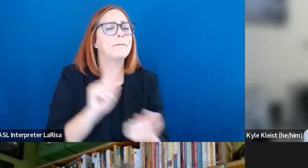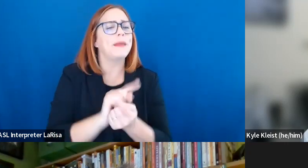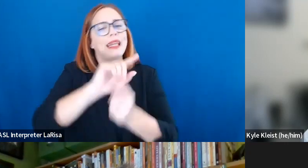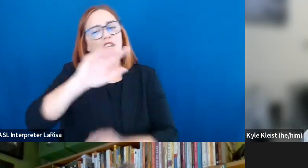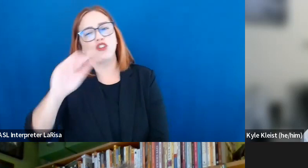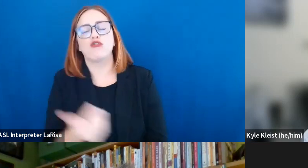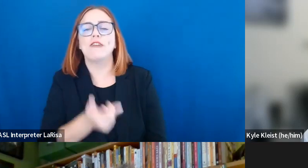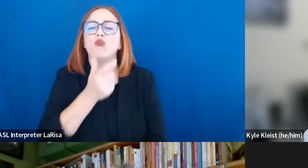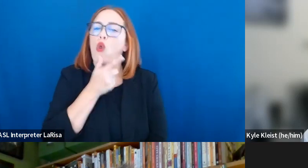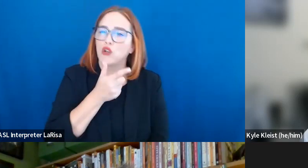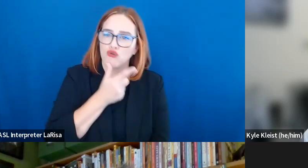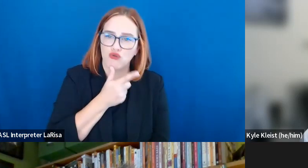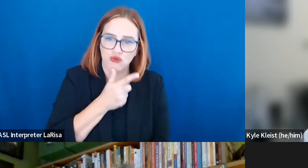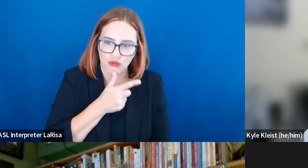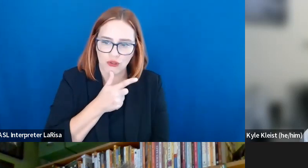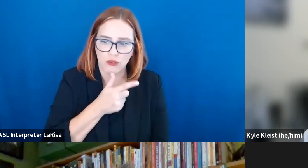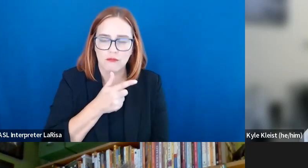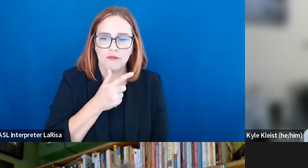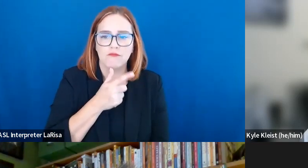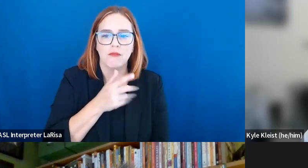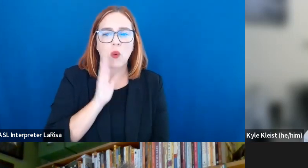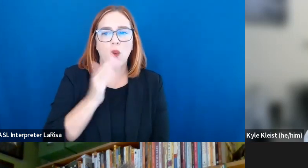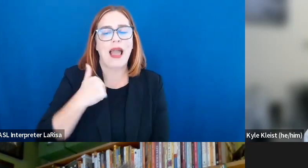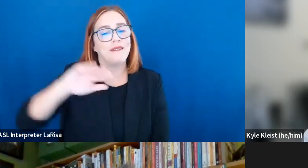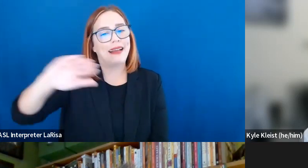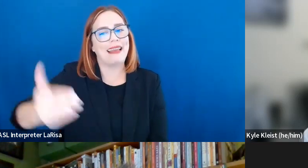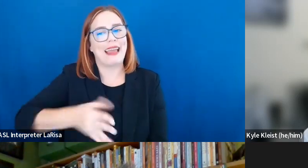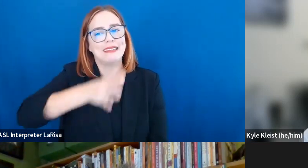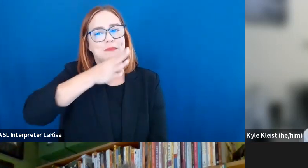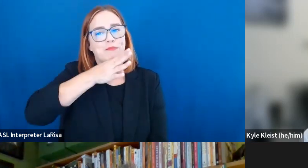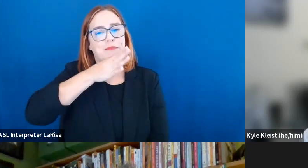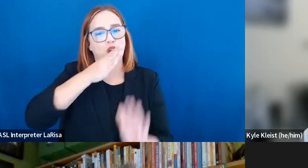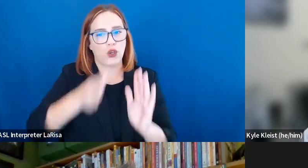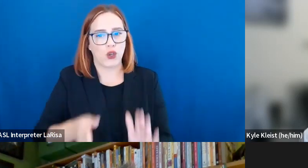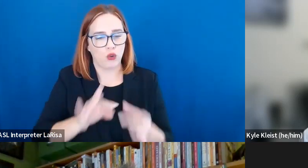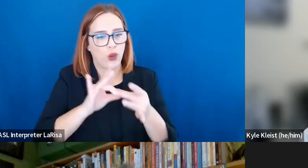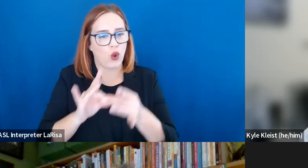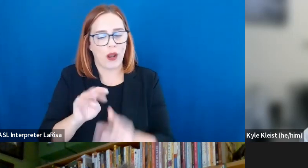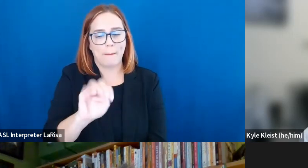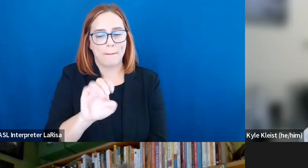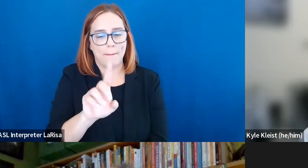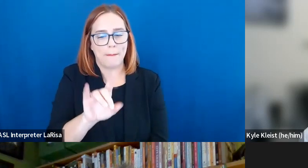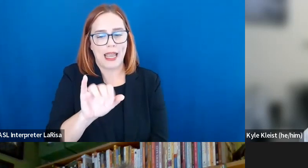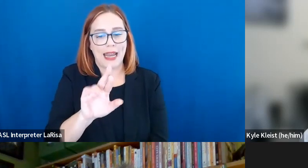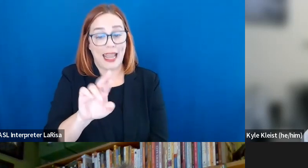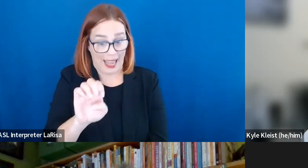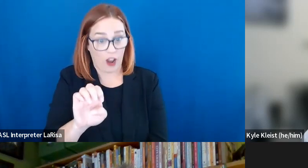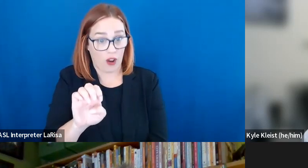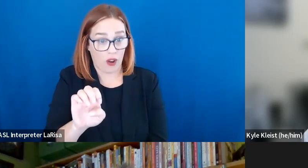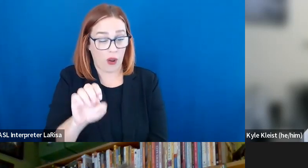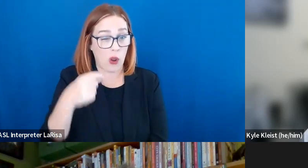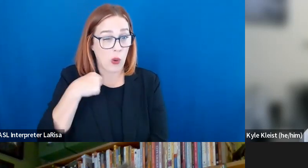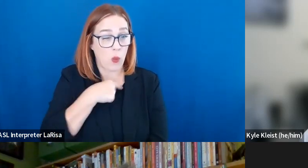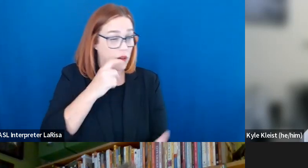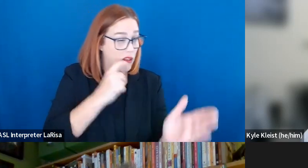lunch and have a guest speaker on Medicare, because we find that, or have found that, a lot